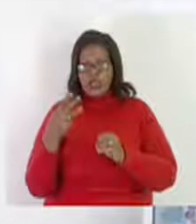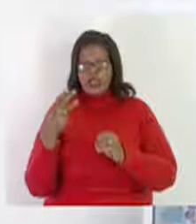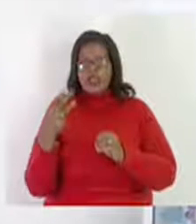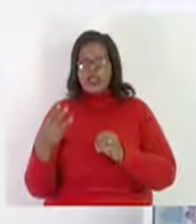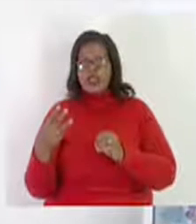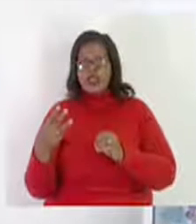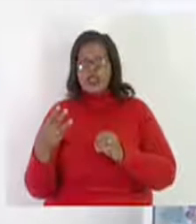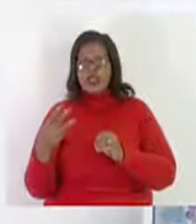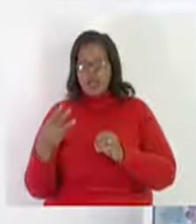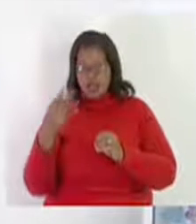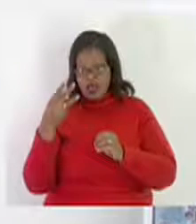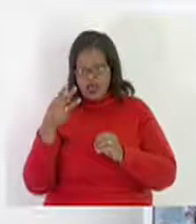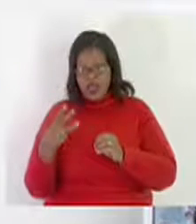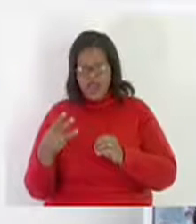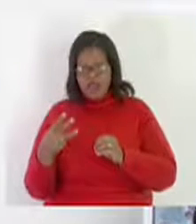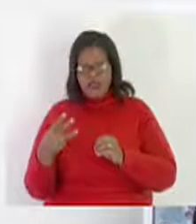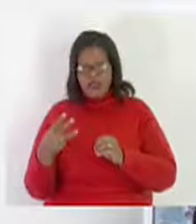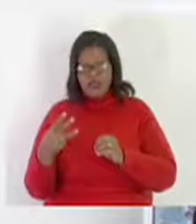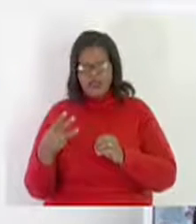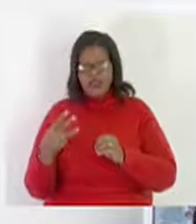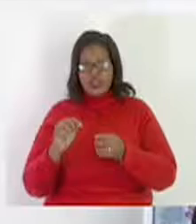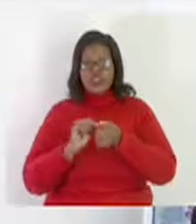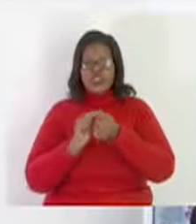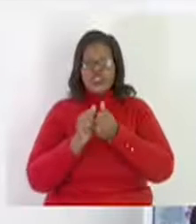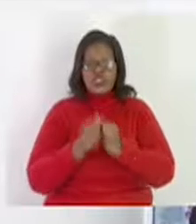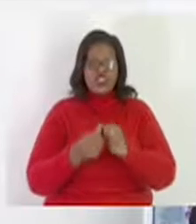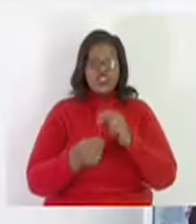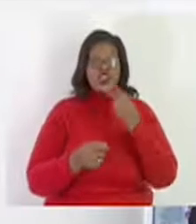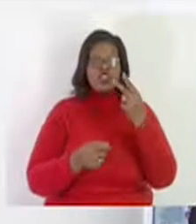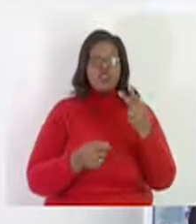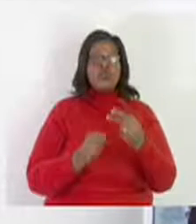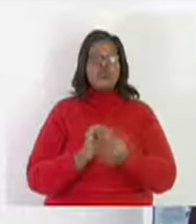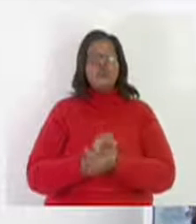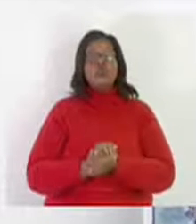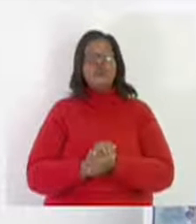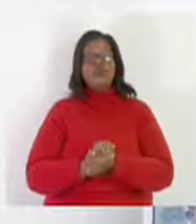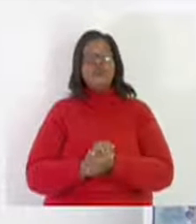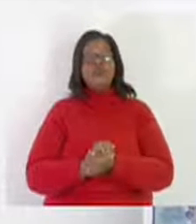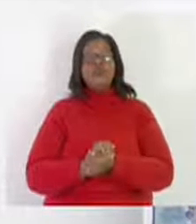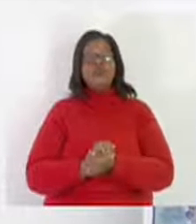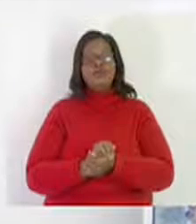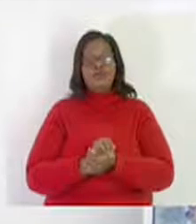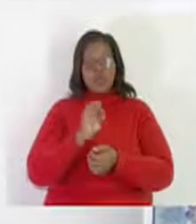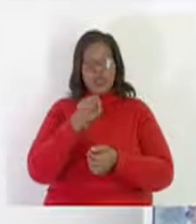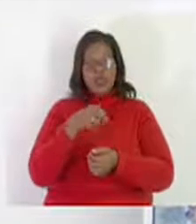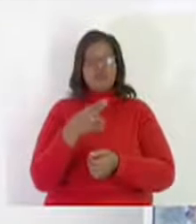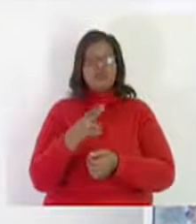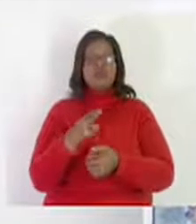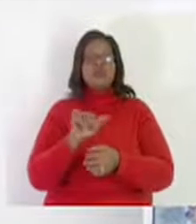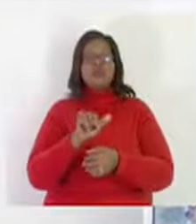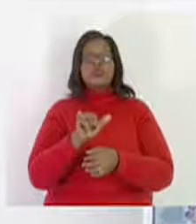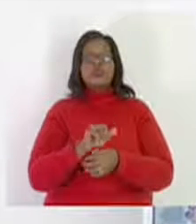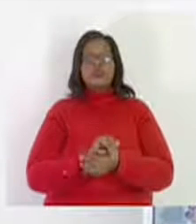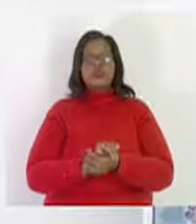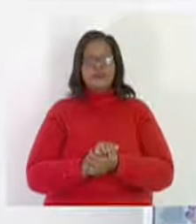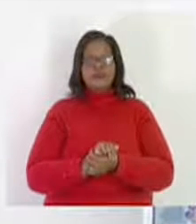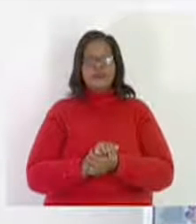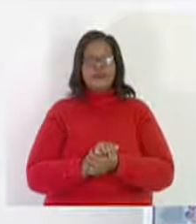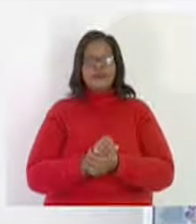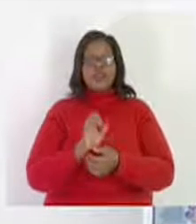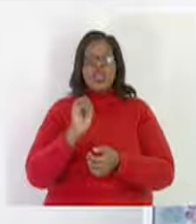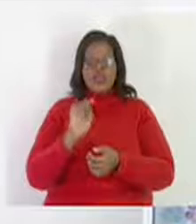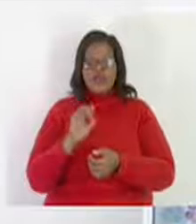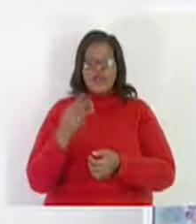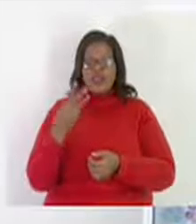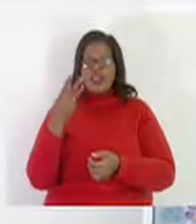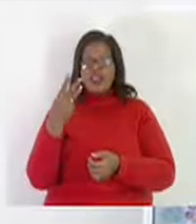question. Can 3 change 2? Yes or no? If